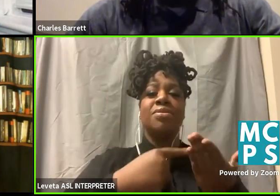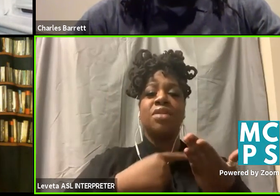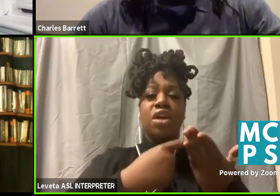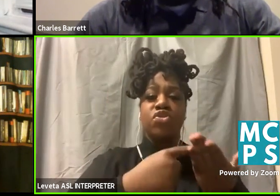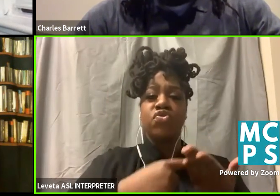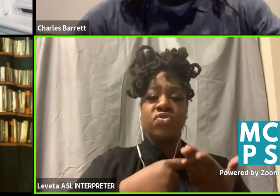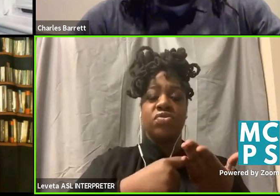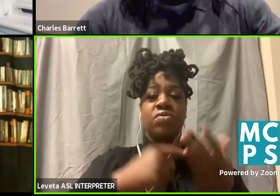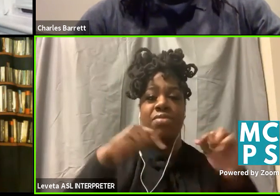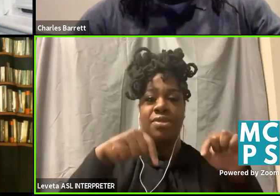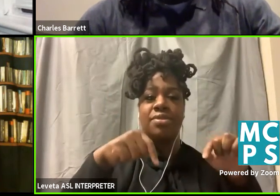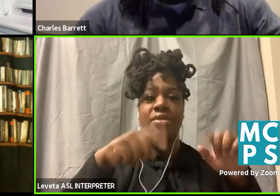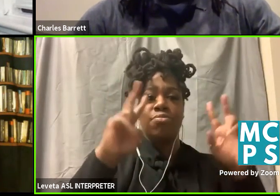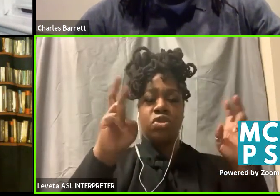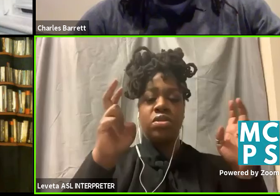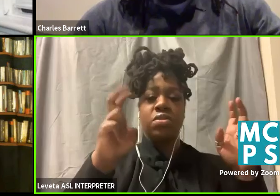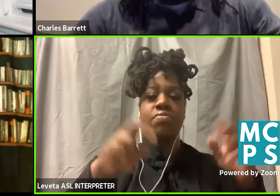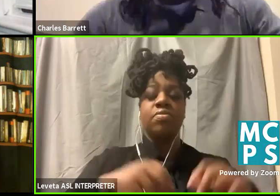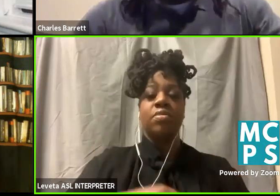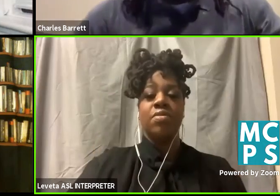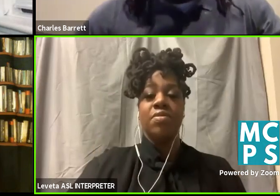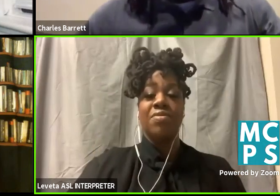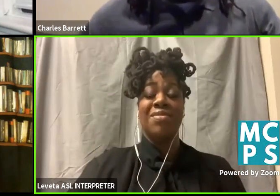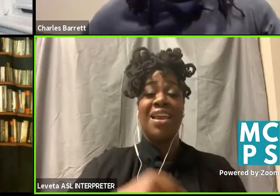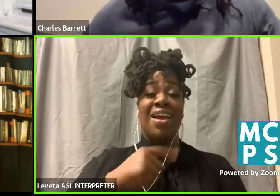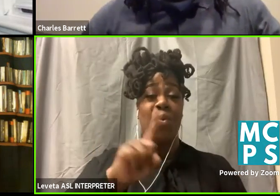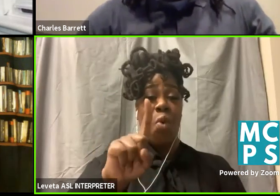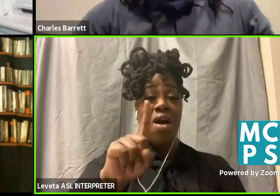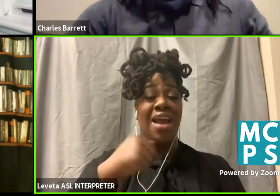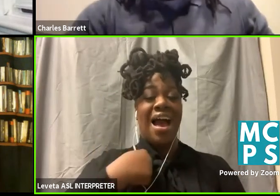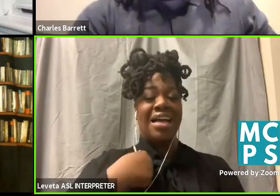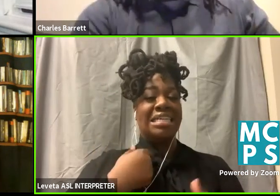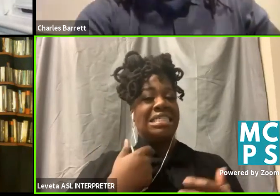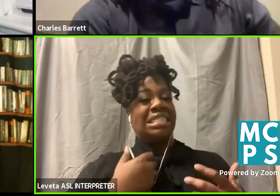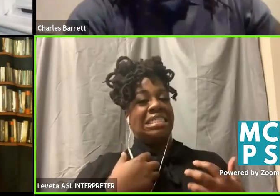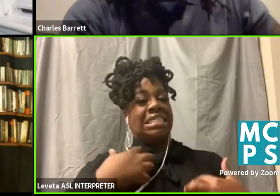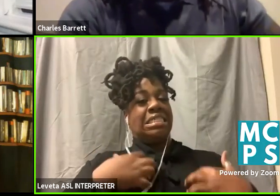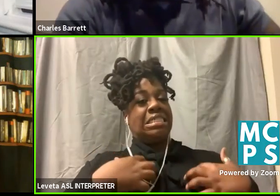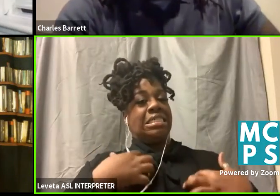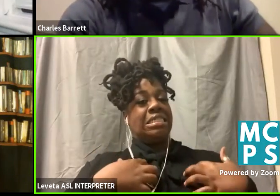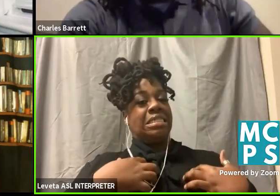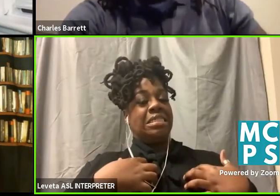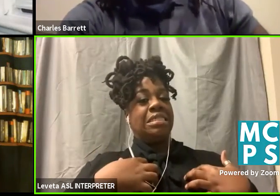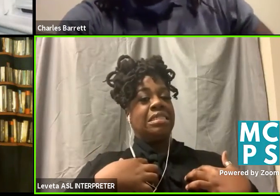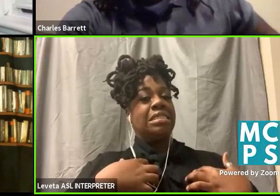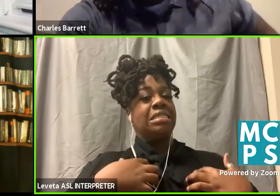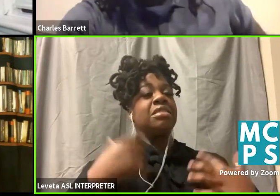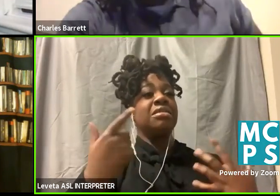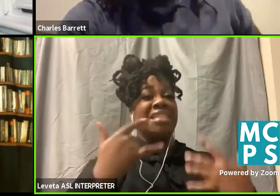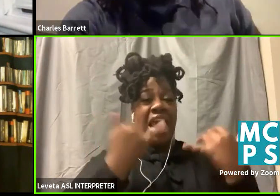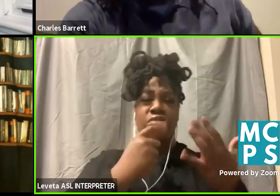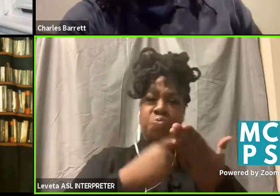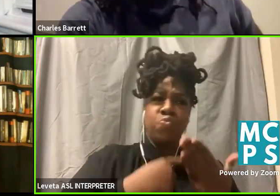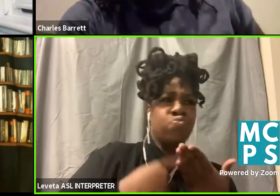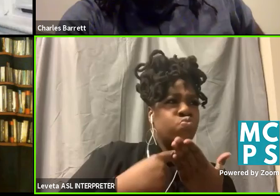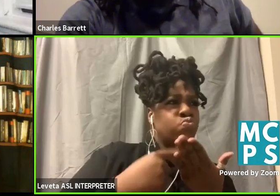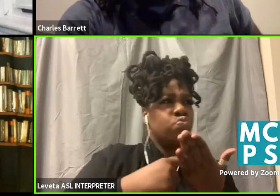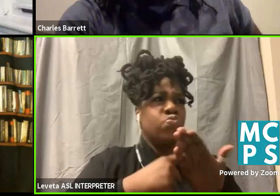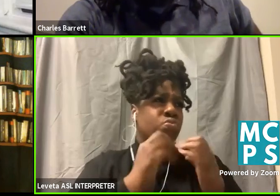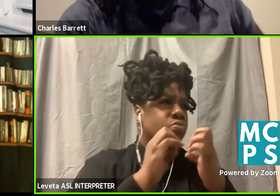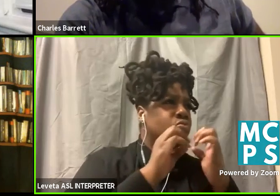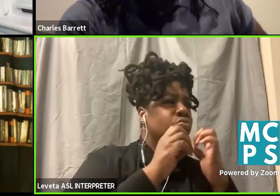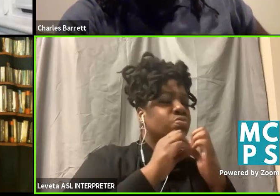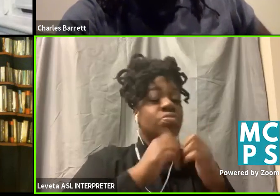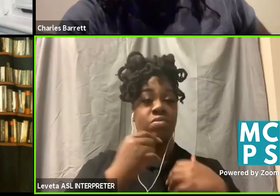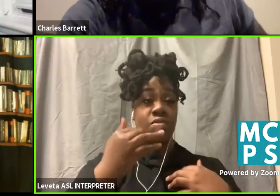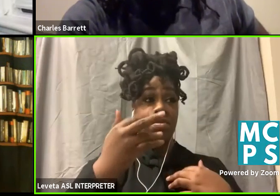discussion. What I'm fearful of or leery of is that it stops in a few weeks or a few months. We've kind of had our